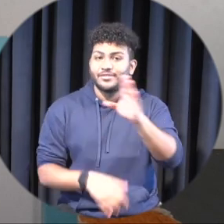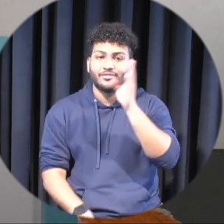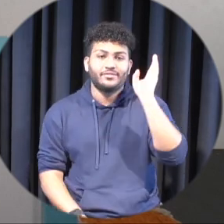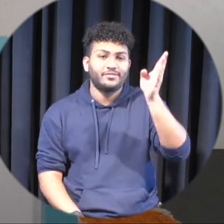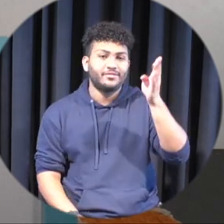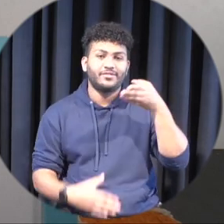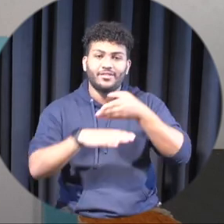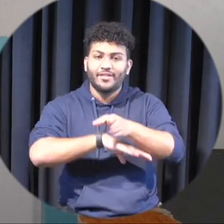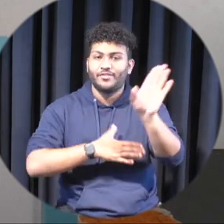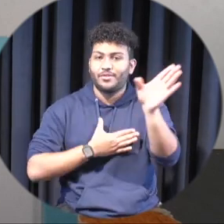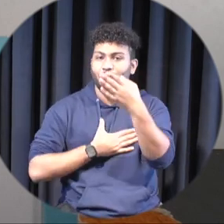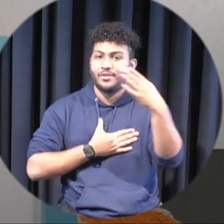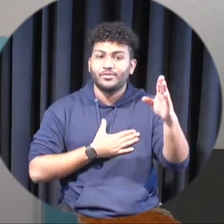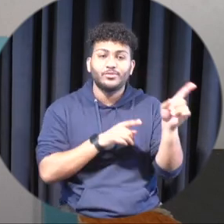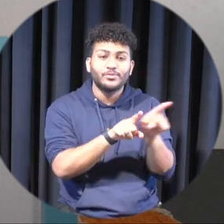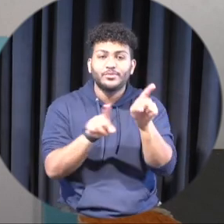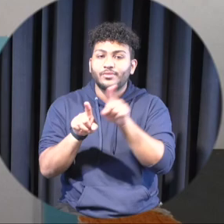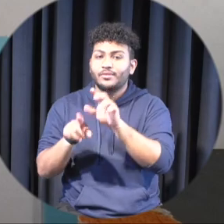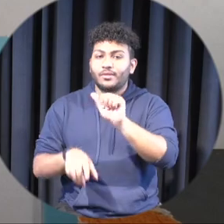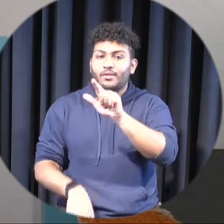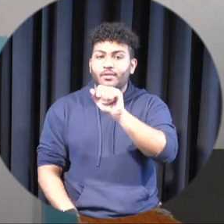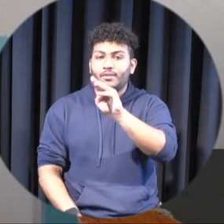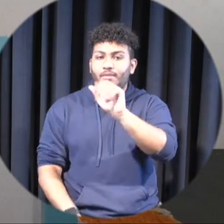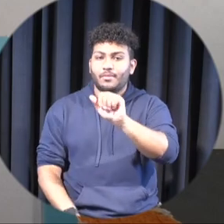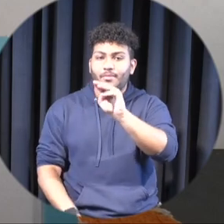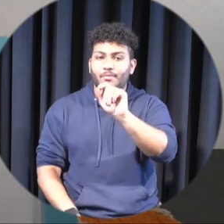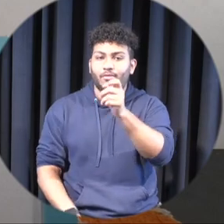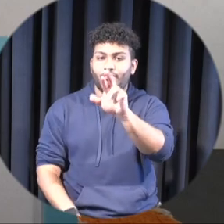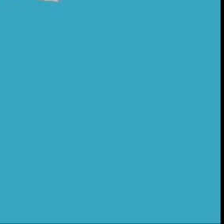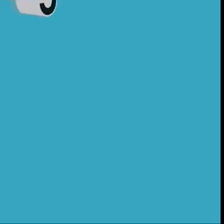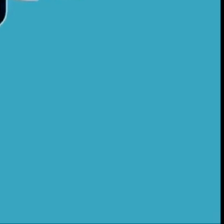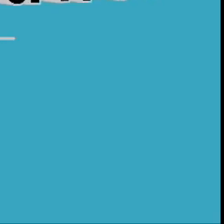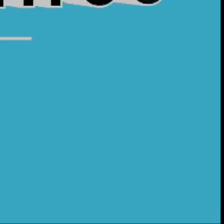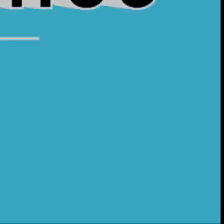anchors, right after the pledge, followed by the alma mater.